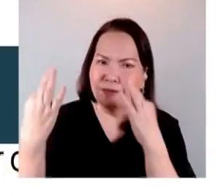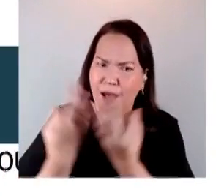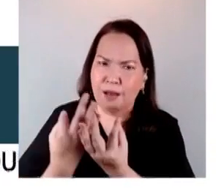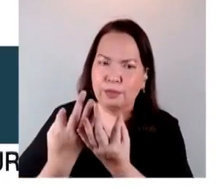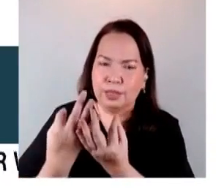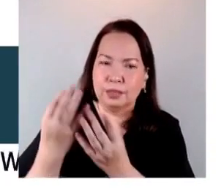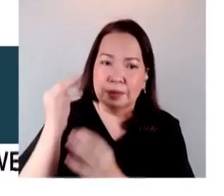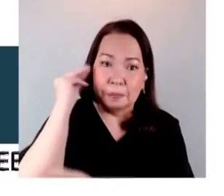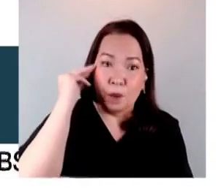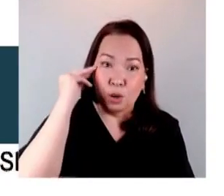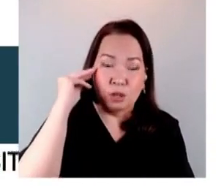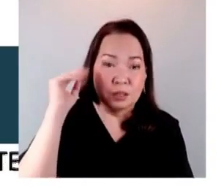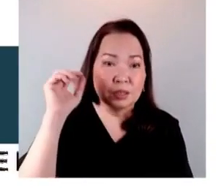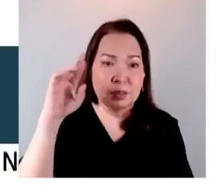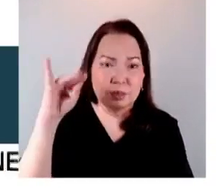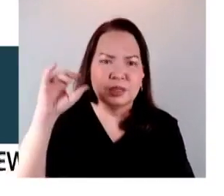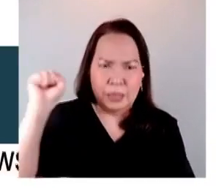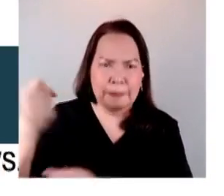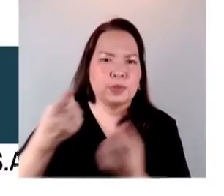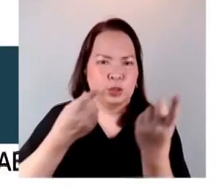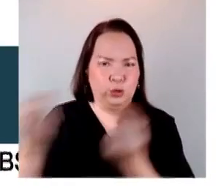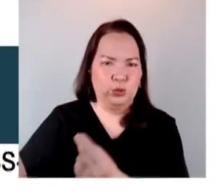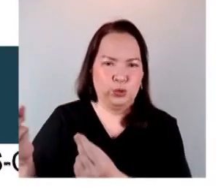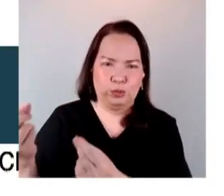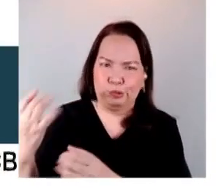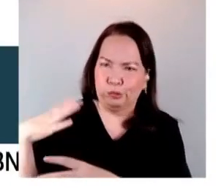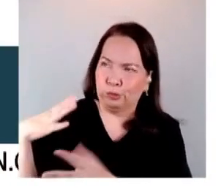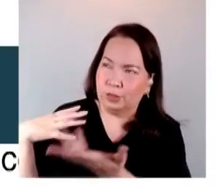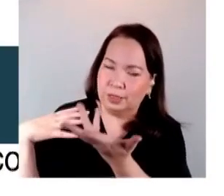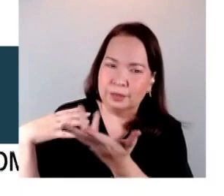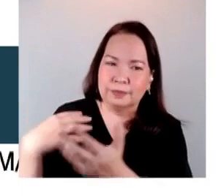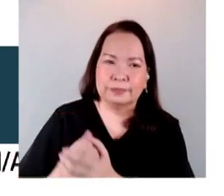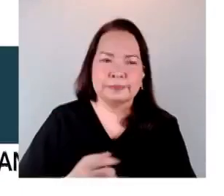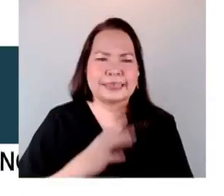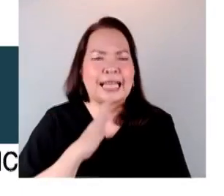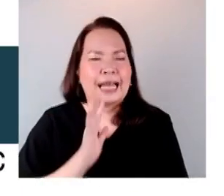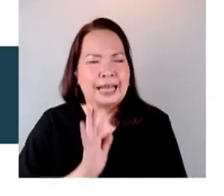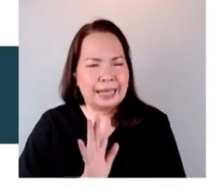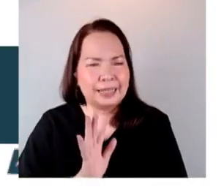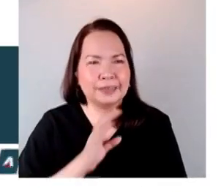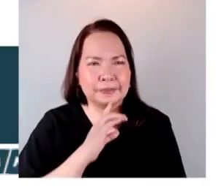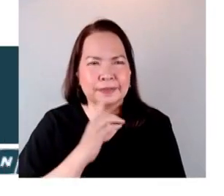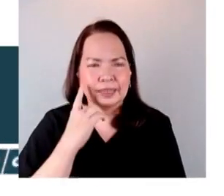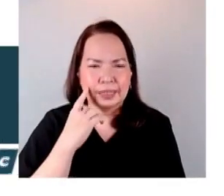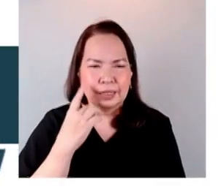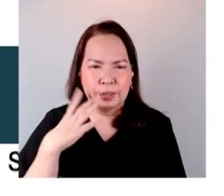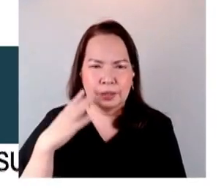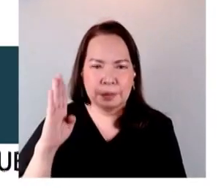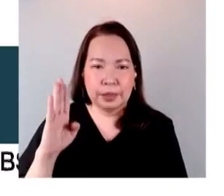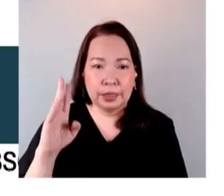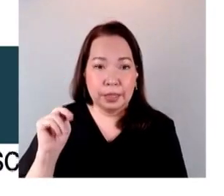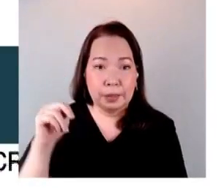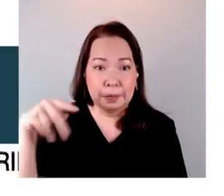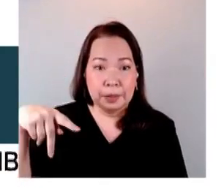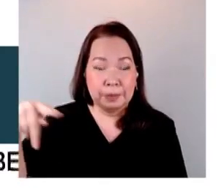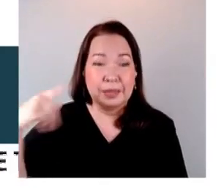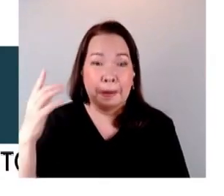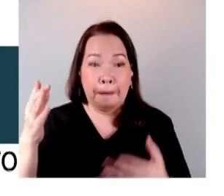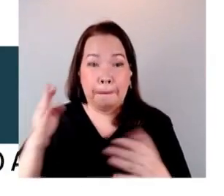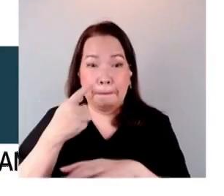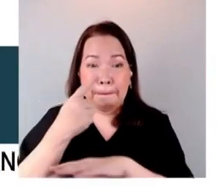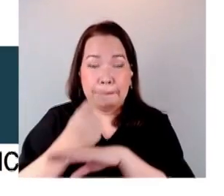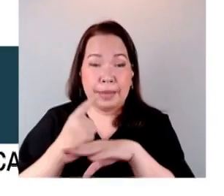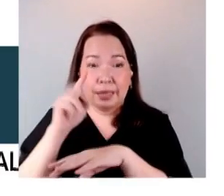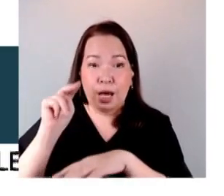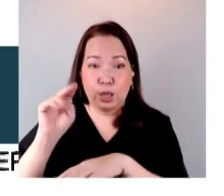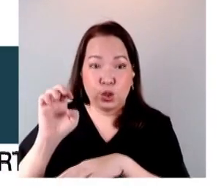that still have to be fulfilled. Yeah, let me digress here a bit and talk about the BNPP. The president, in his latest